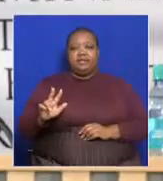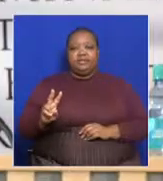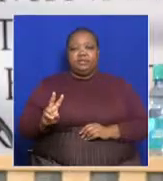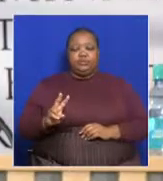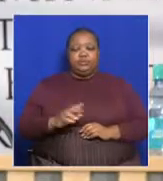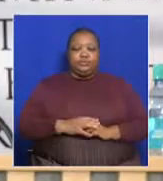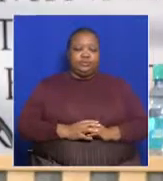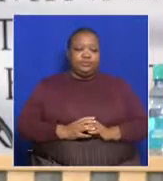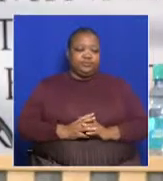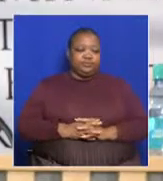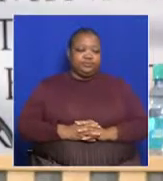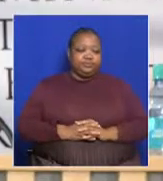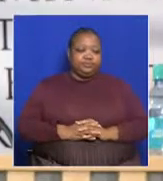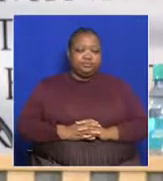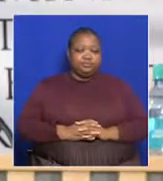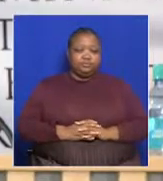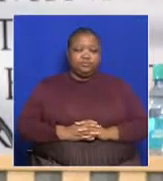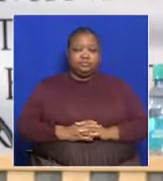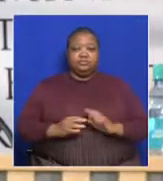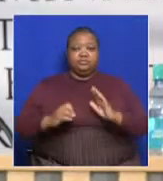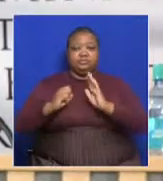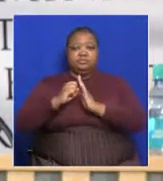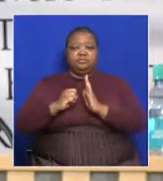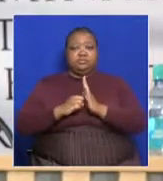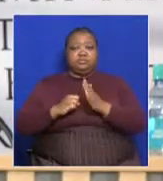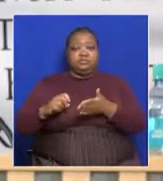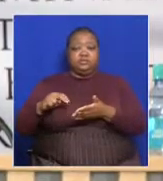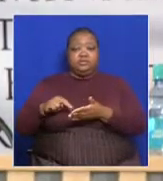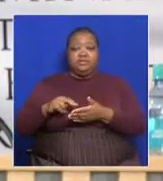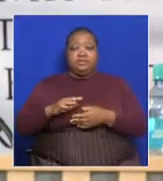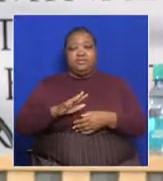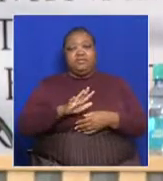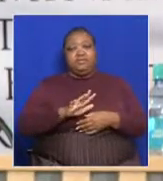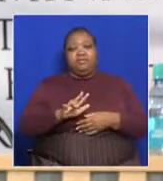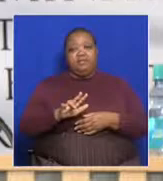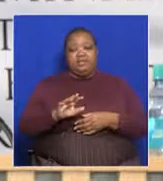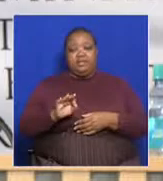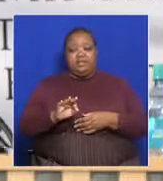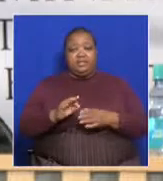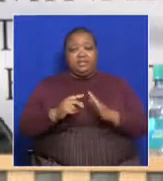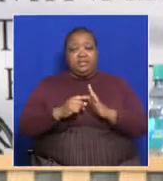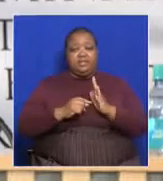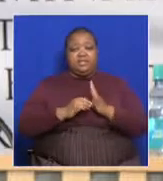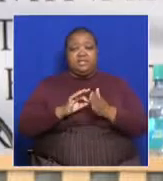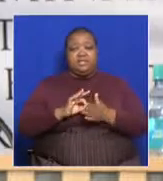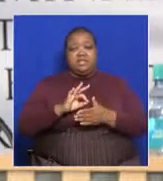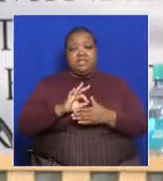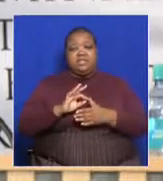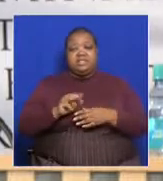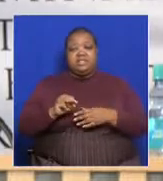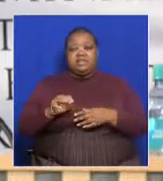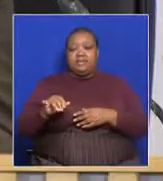If you look at that statement at 583, that's of the 13th May 2022,